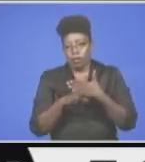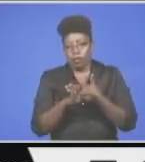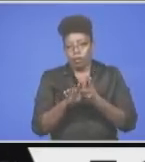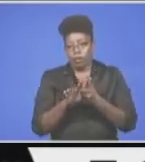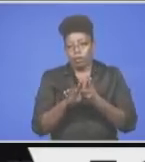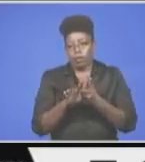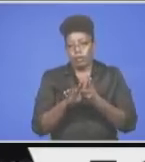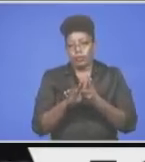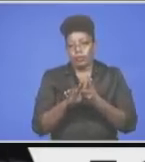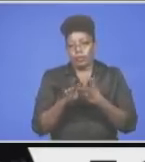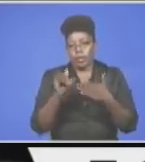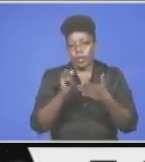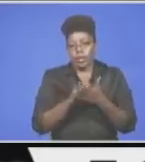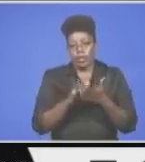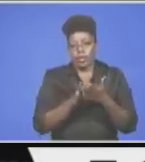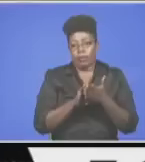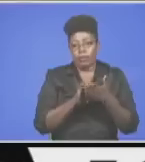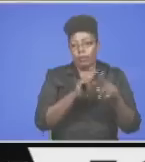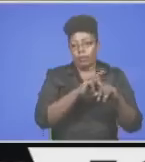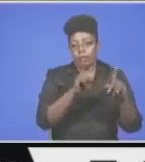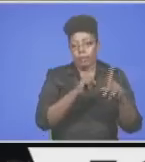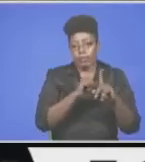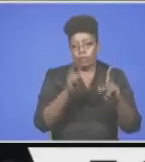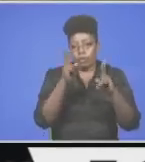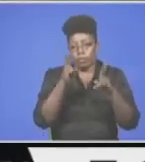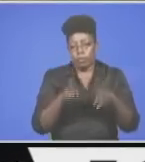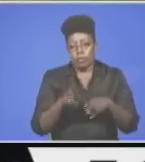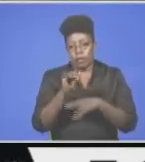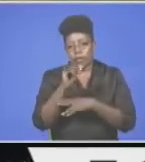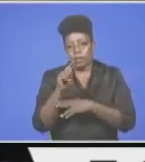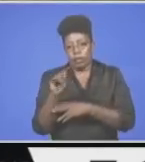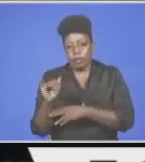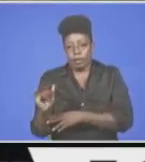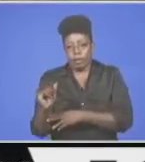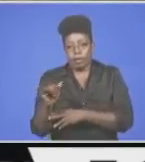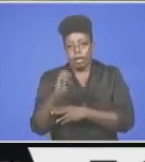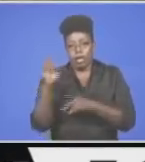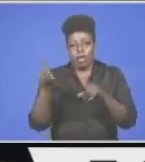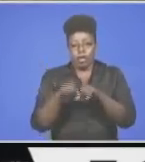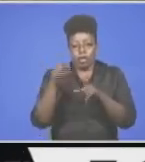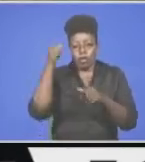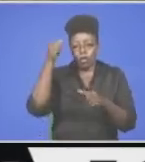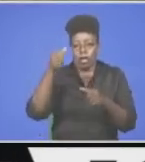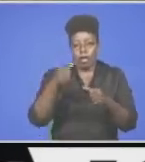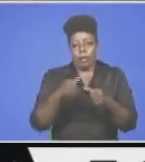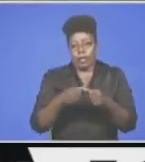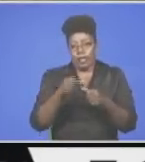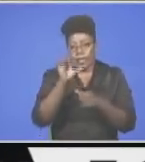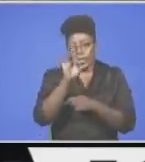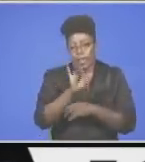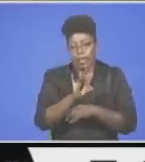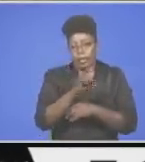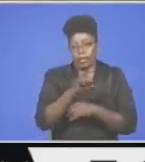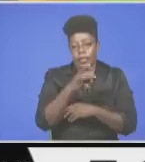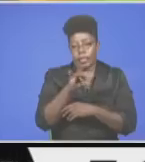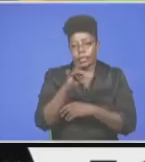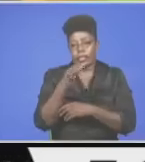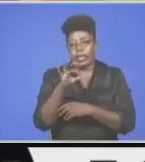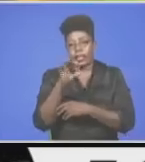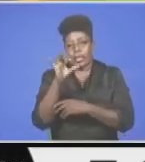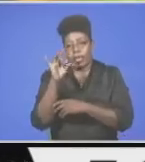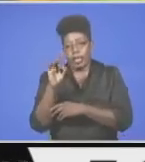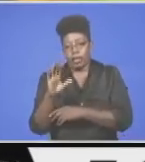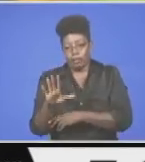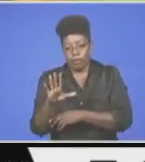the exuberant diversity of humanity. The Prime Minister then reminisced on the 1985 Commonwealth Heads of Government meeting held in